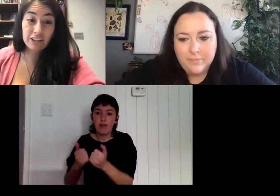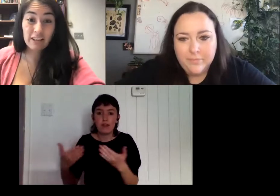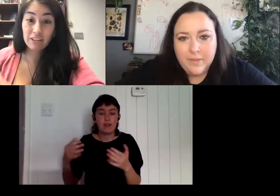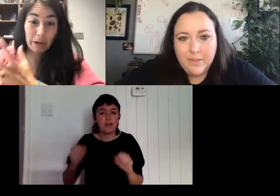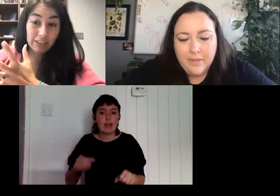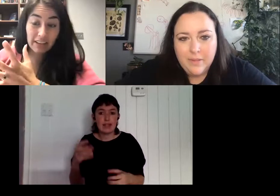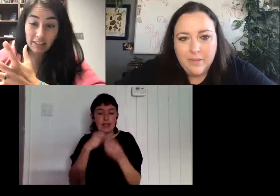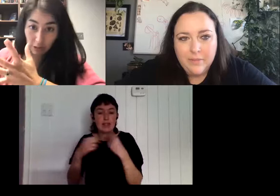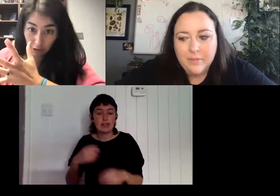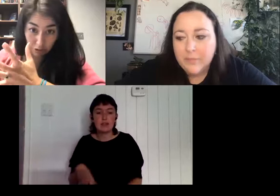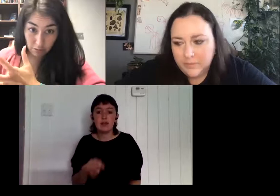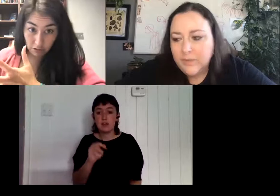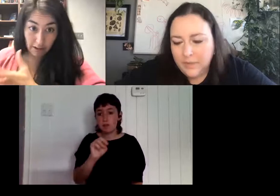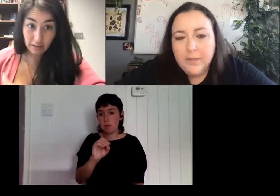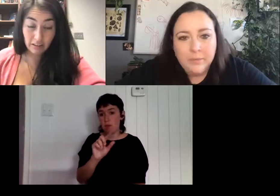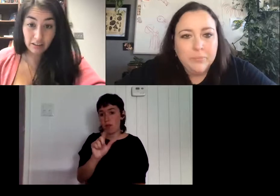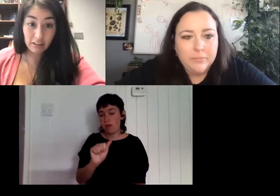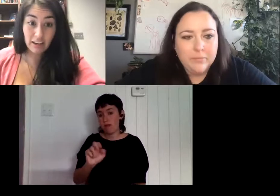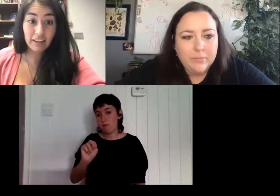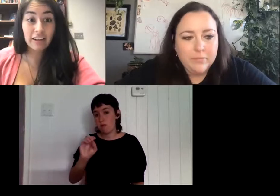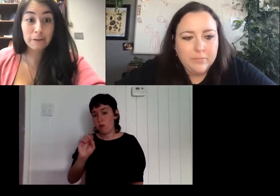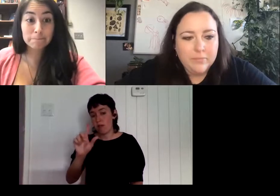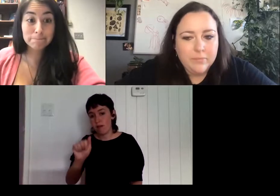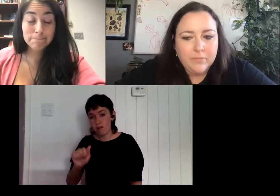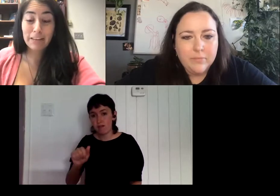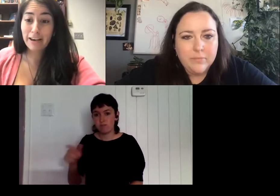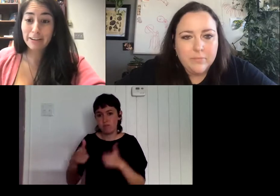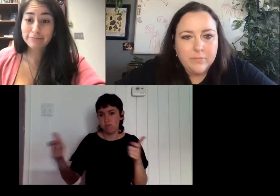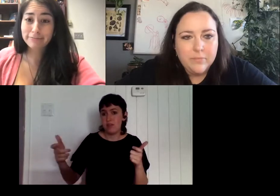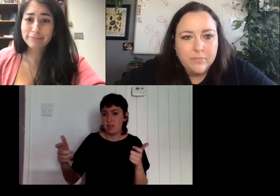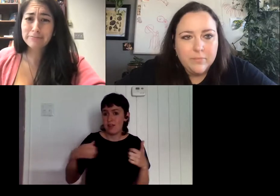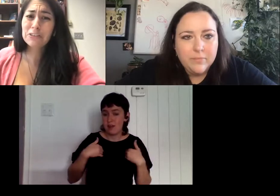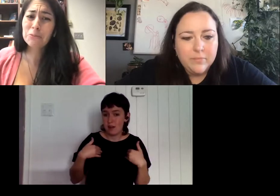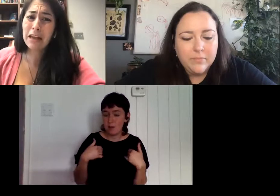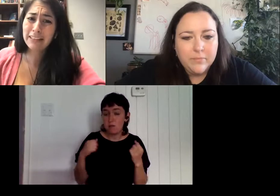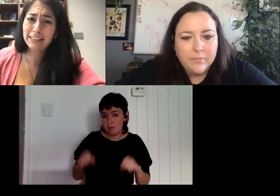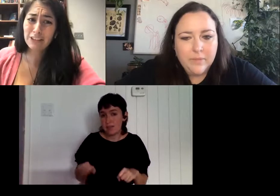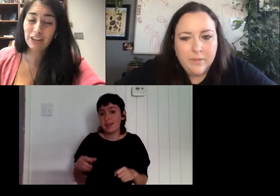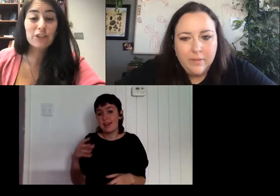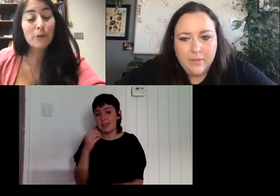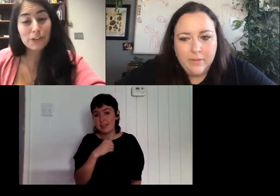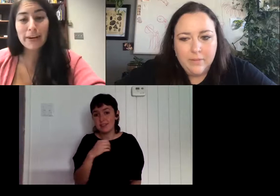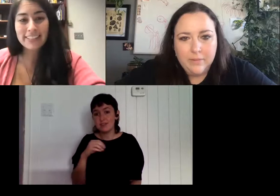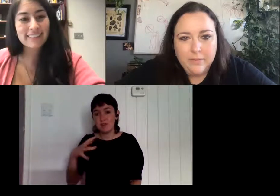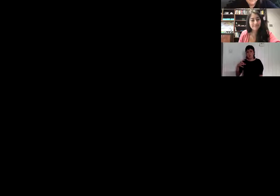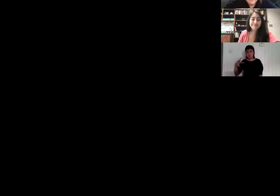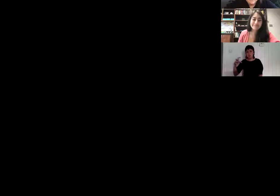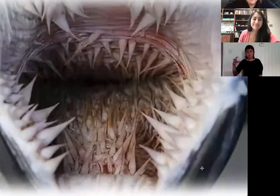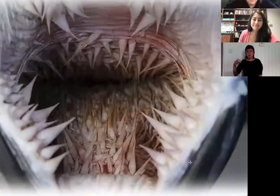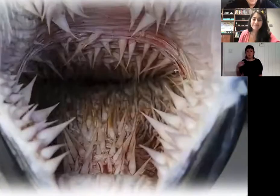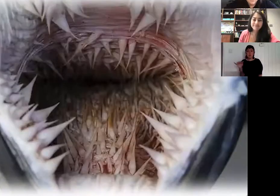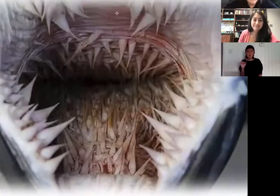Sunfish, they're about the size of the car door on a good day. Yeah. So many things eat jellyfish, but also less.